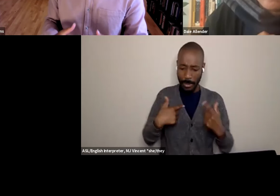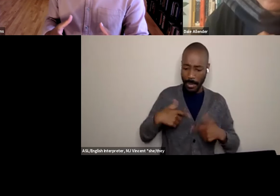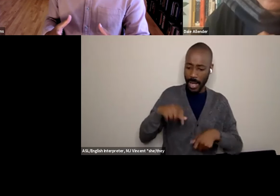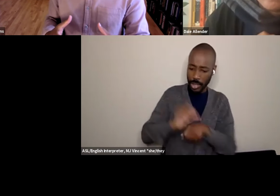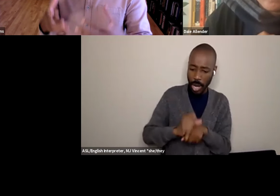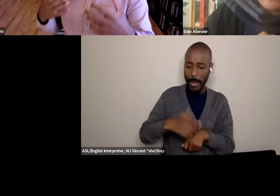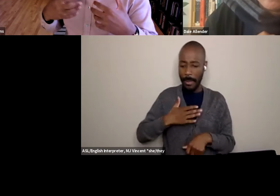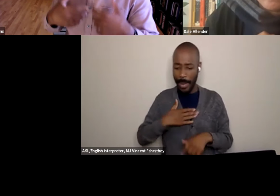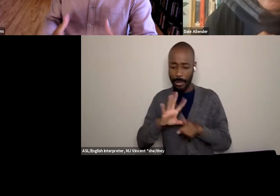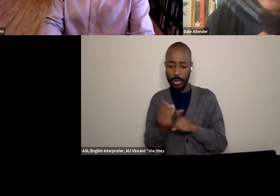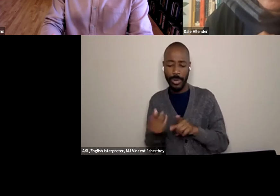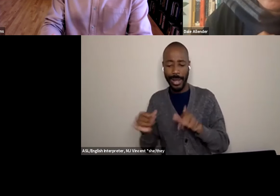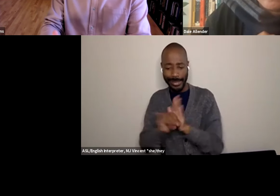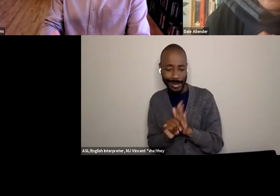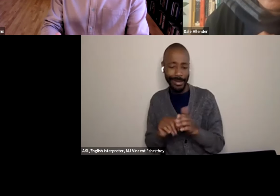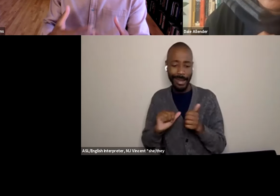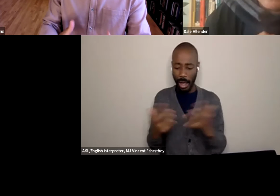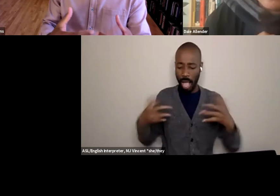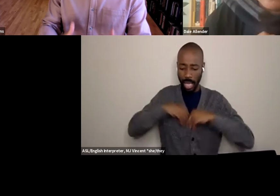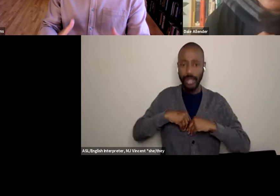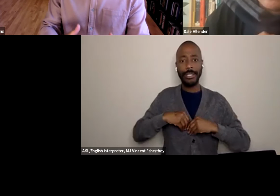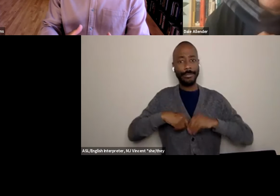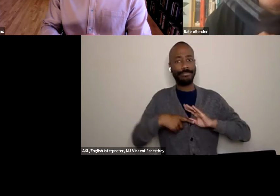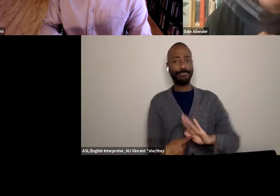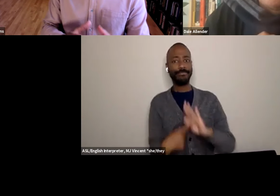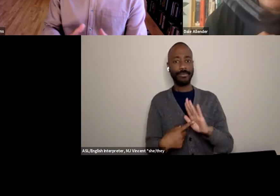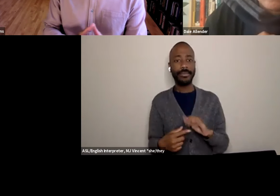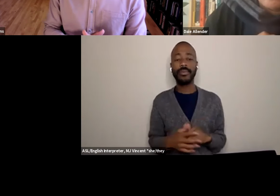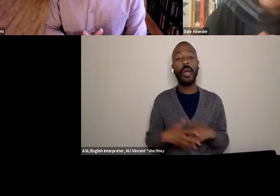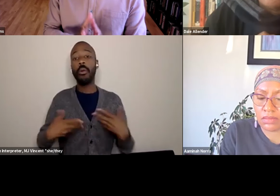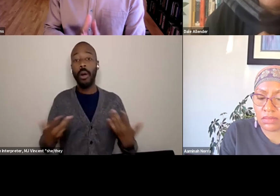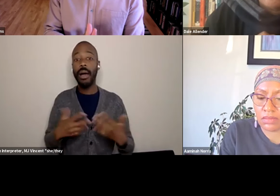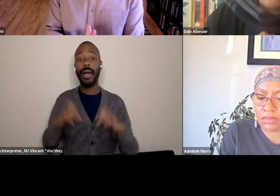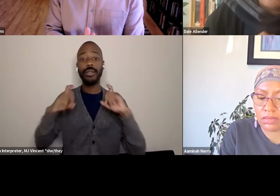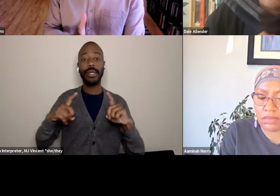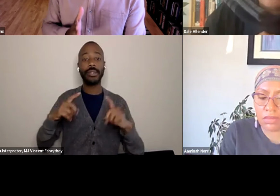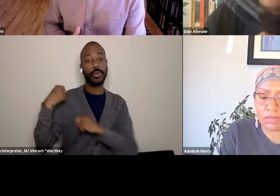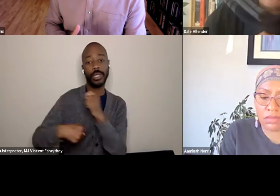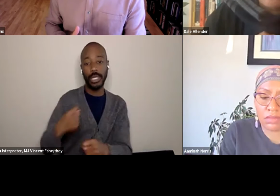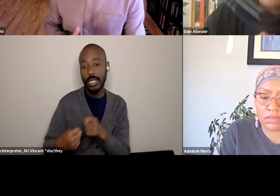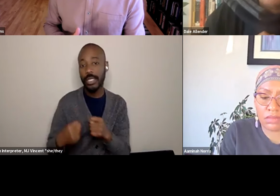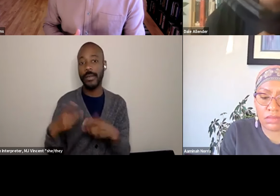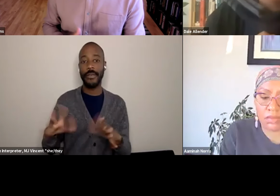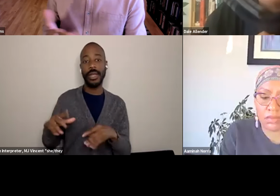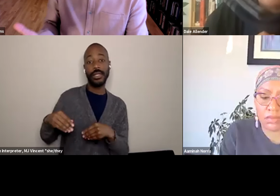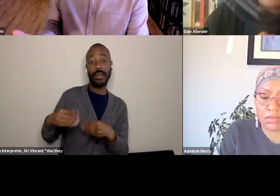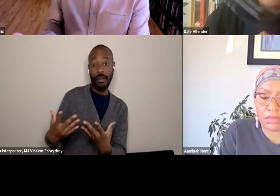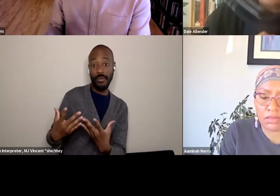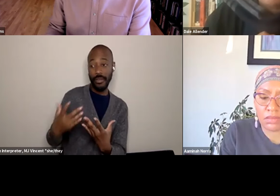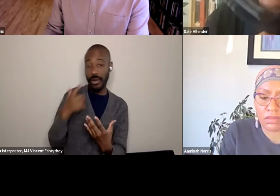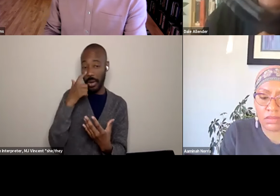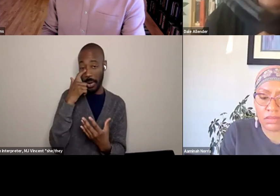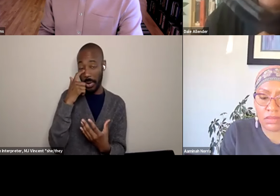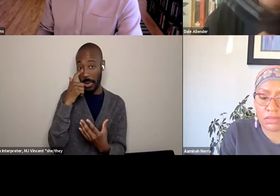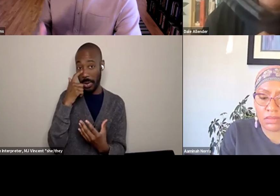identity? What traditions, what educational traditions are they offered to see themselves in relationship to? Most